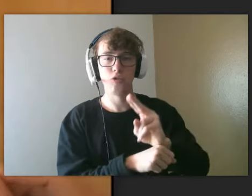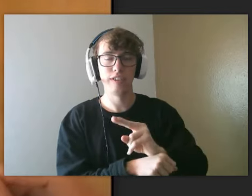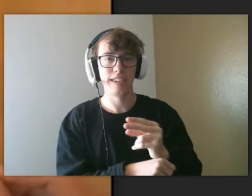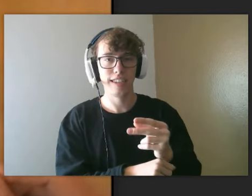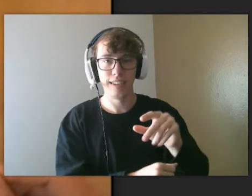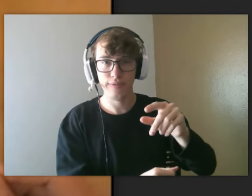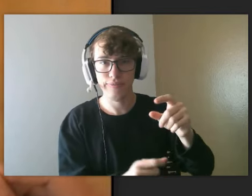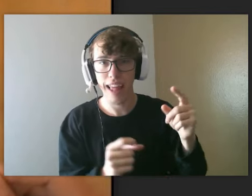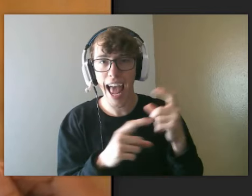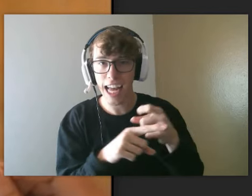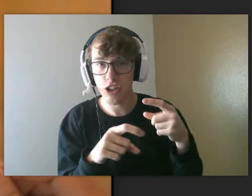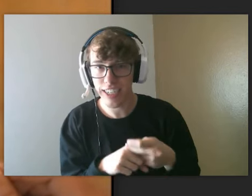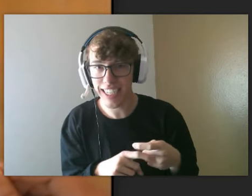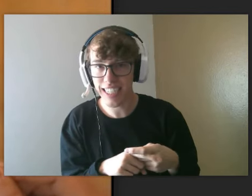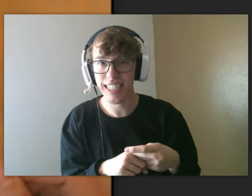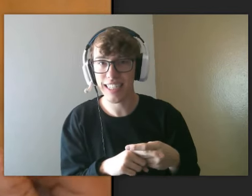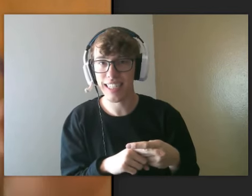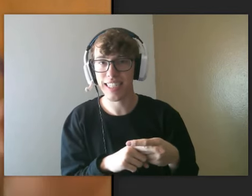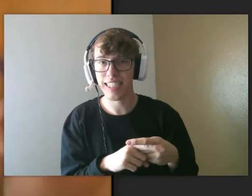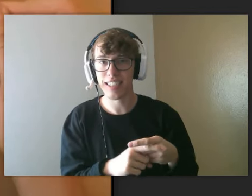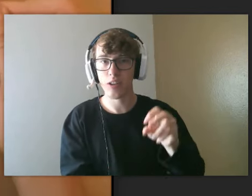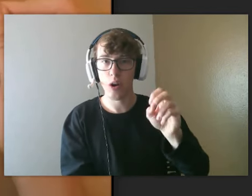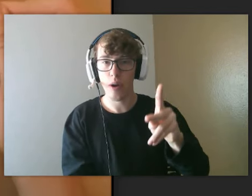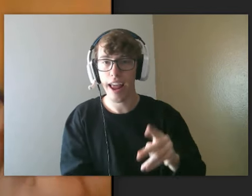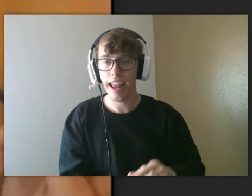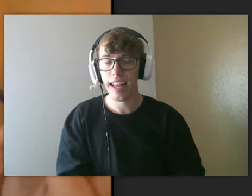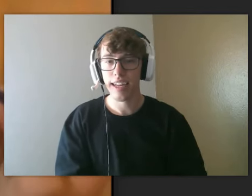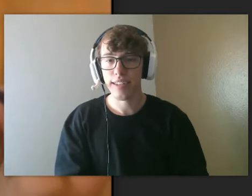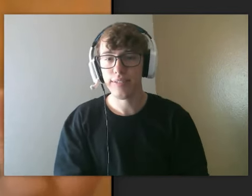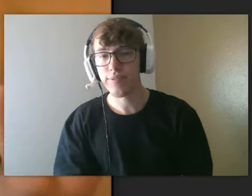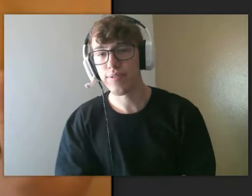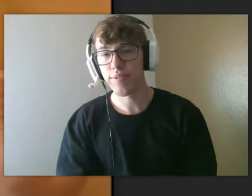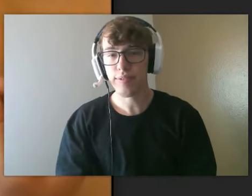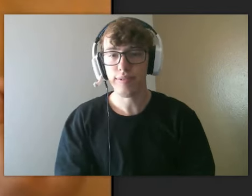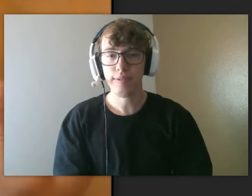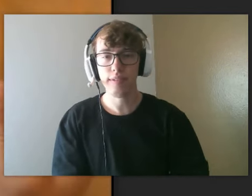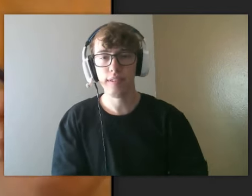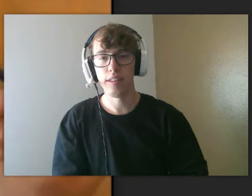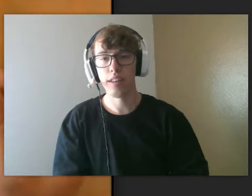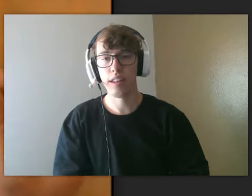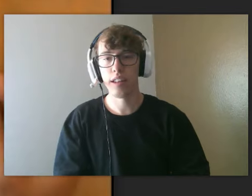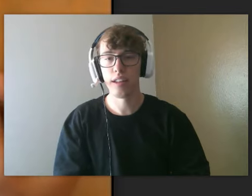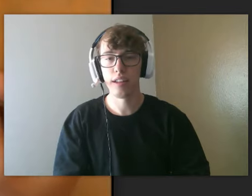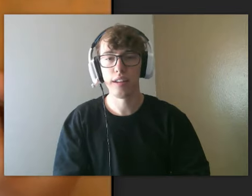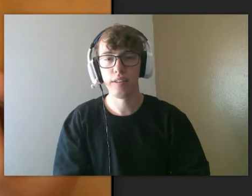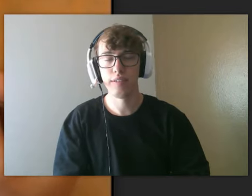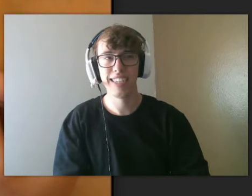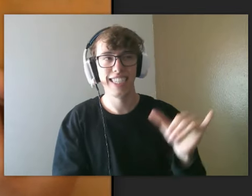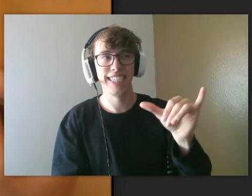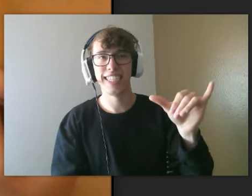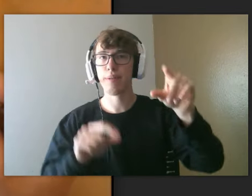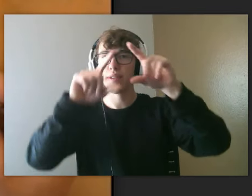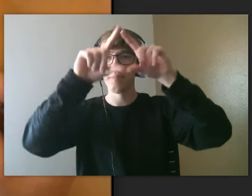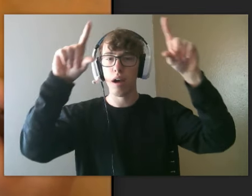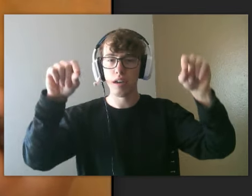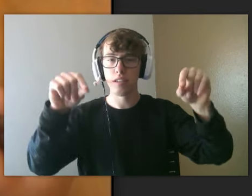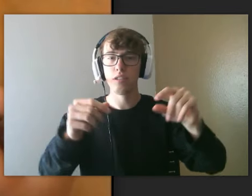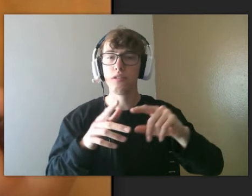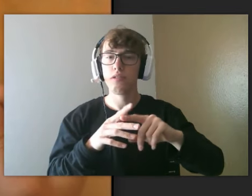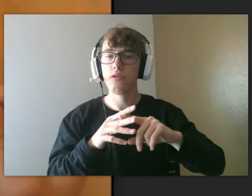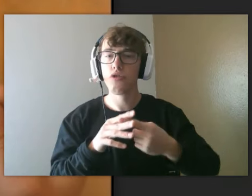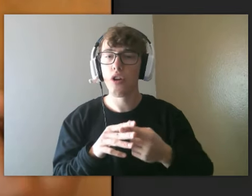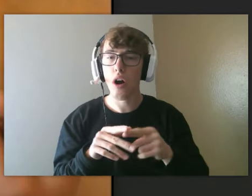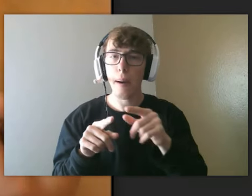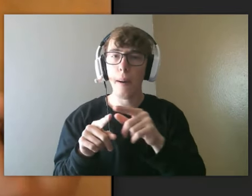cross-hatching to represent your shadows. Just like you did above, I want you guys to start by transitioning